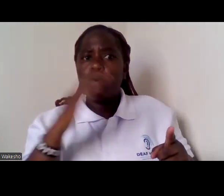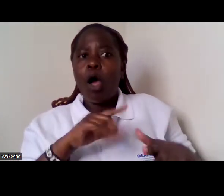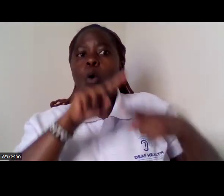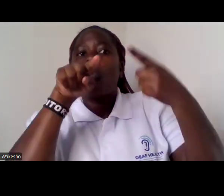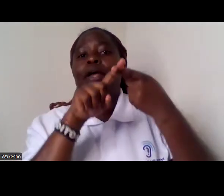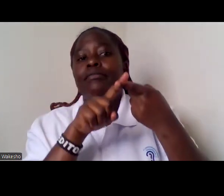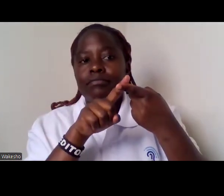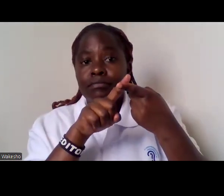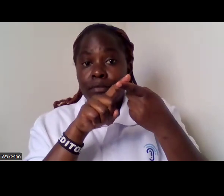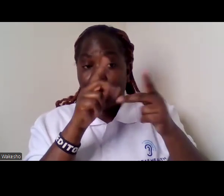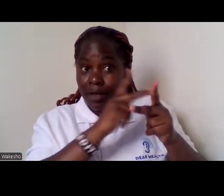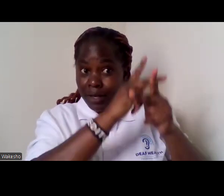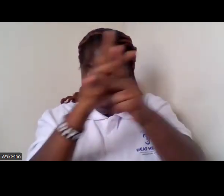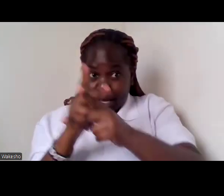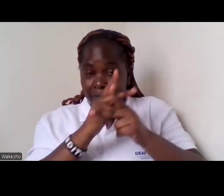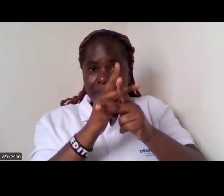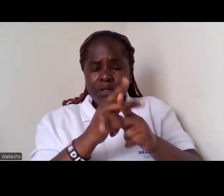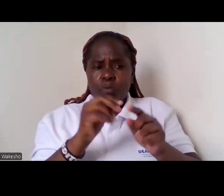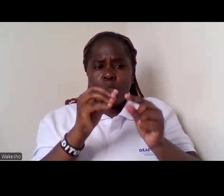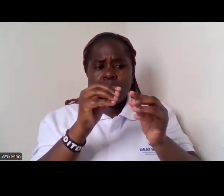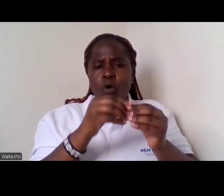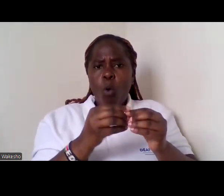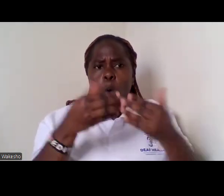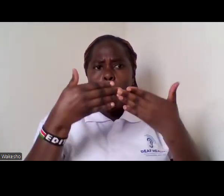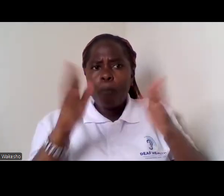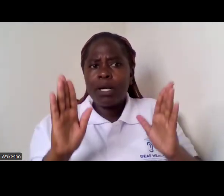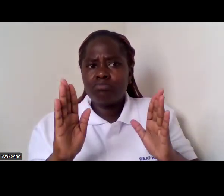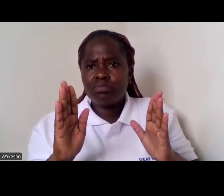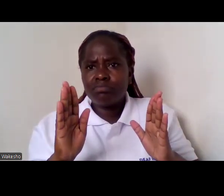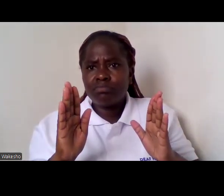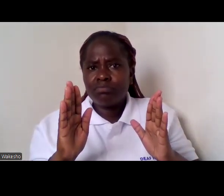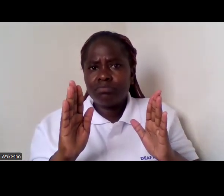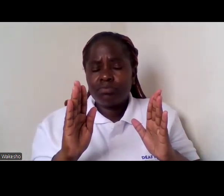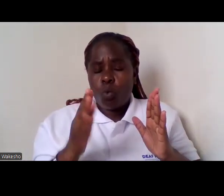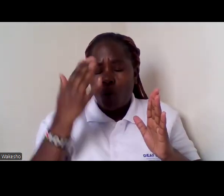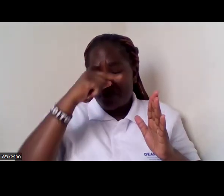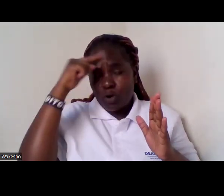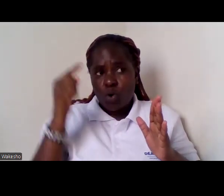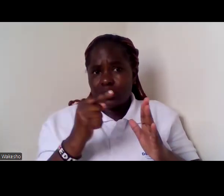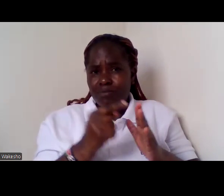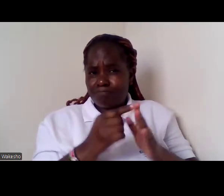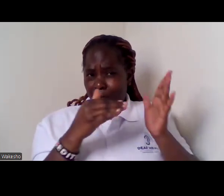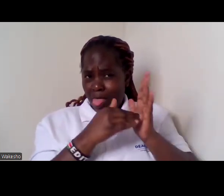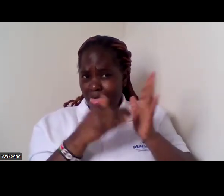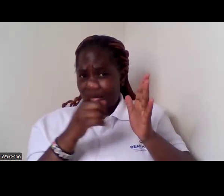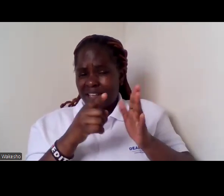Be careful to tear open one end of the condom package. This is to avoid tearing the condom